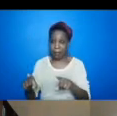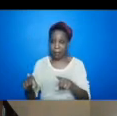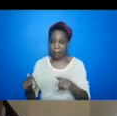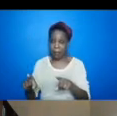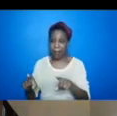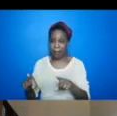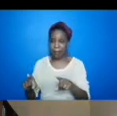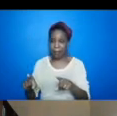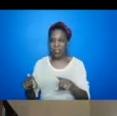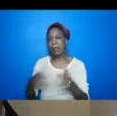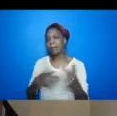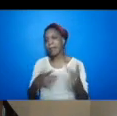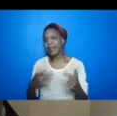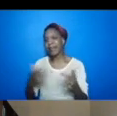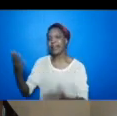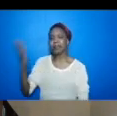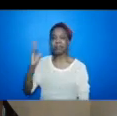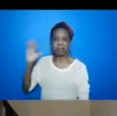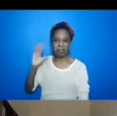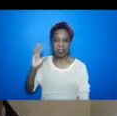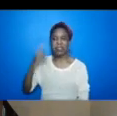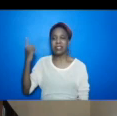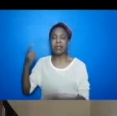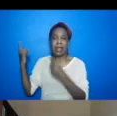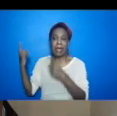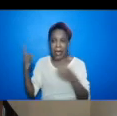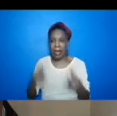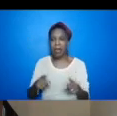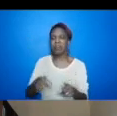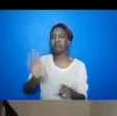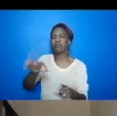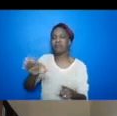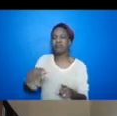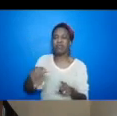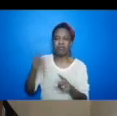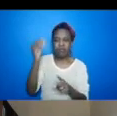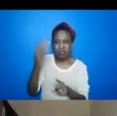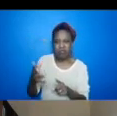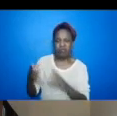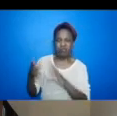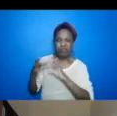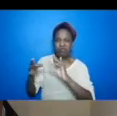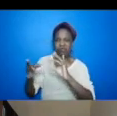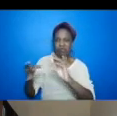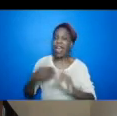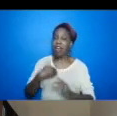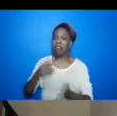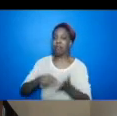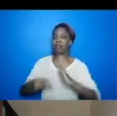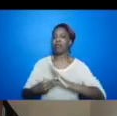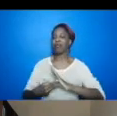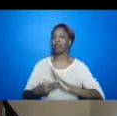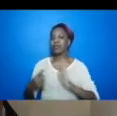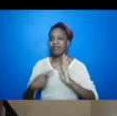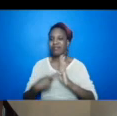in the past, and they have certain rhetorical or ideological purposes for which they're told. Fairy tales have an ideological